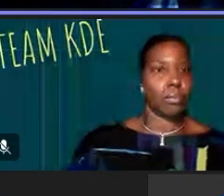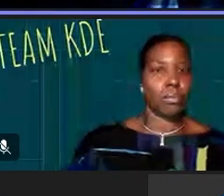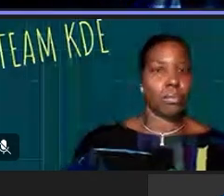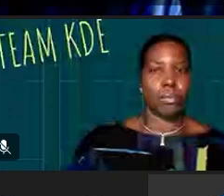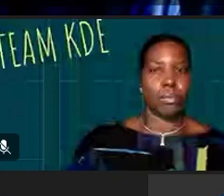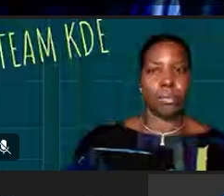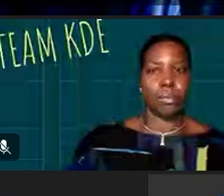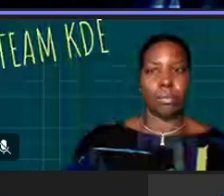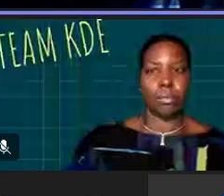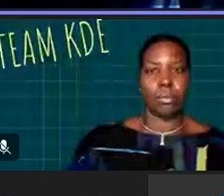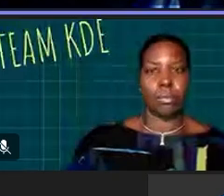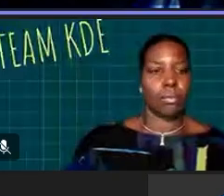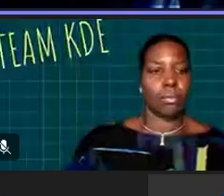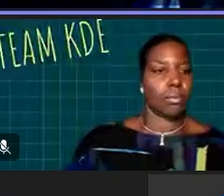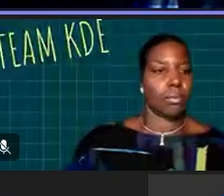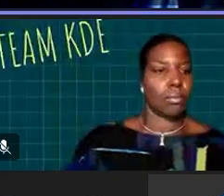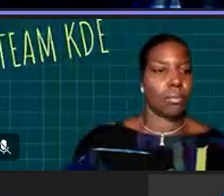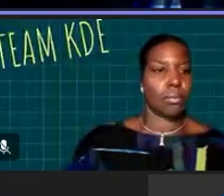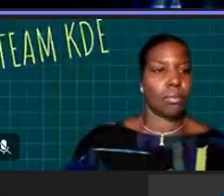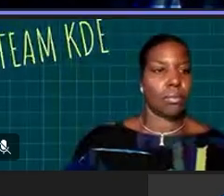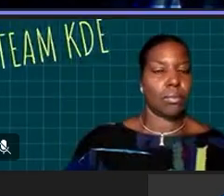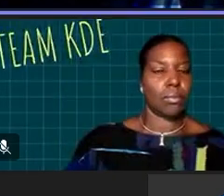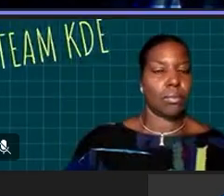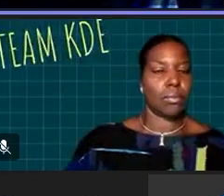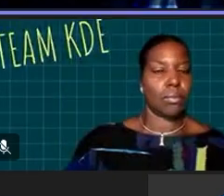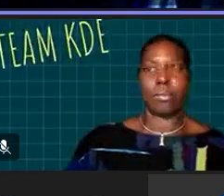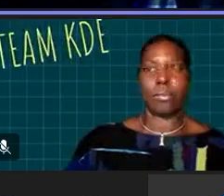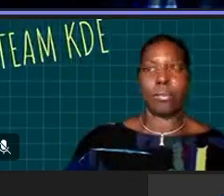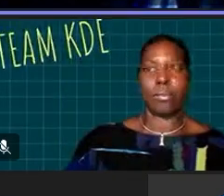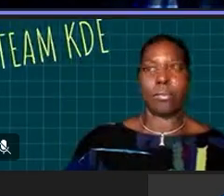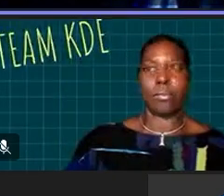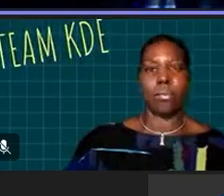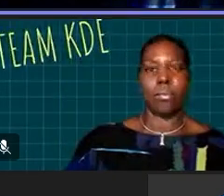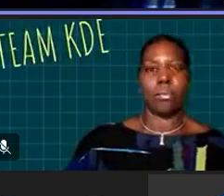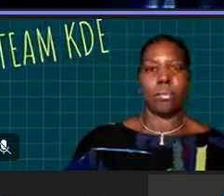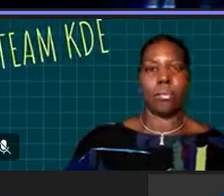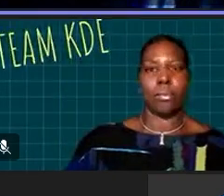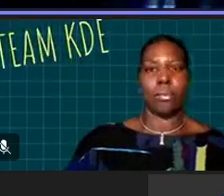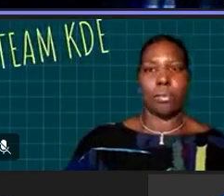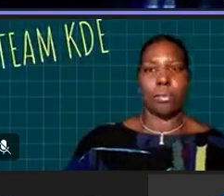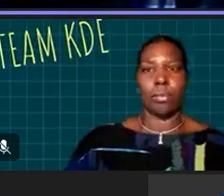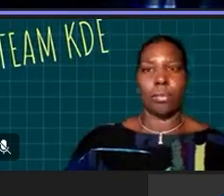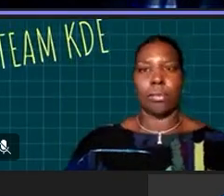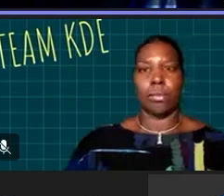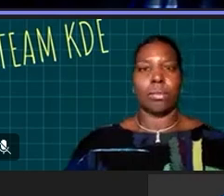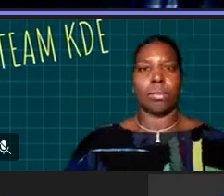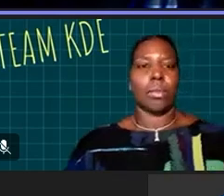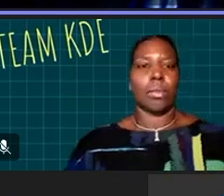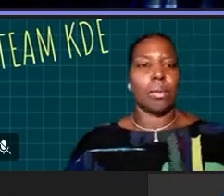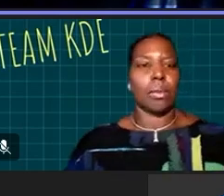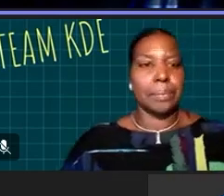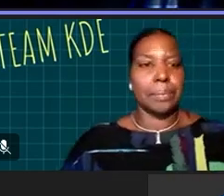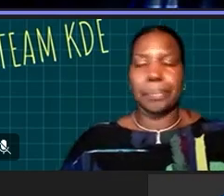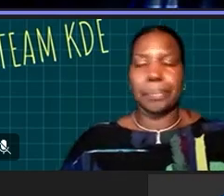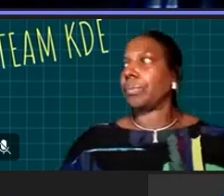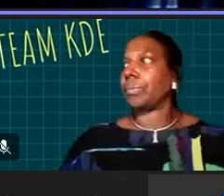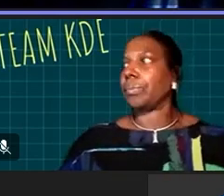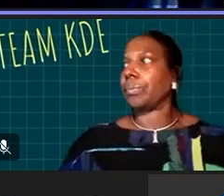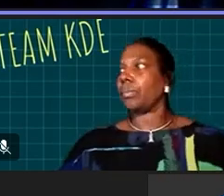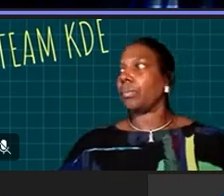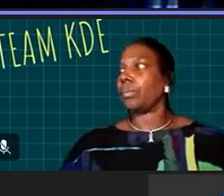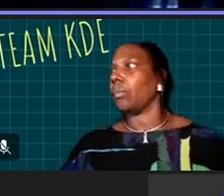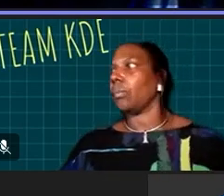So when we talk about special construction, I mentioned that just a moment ago. We're talking about charges up front for building